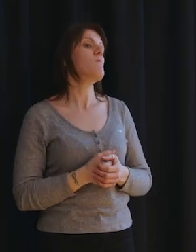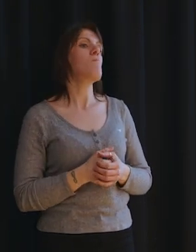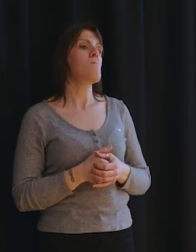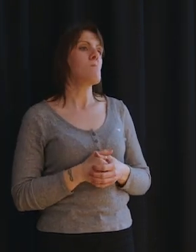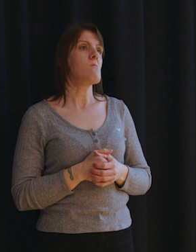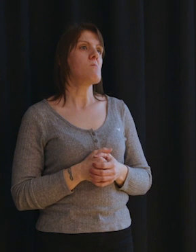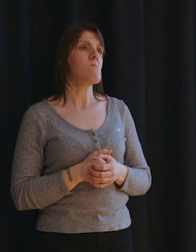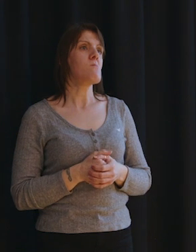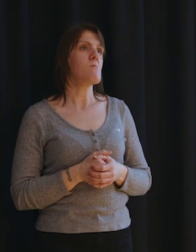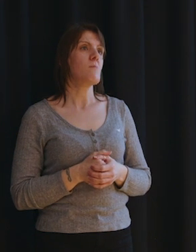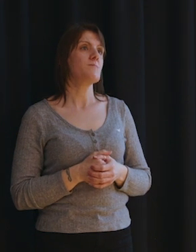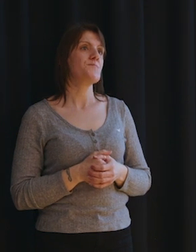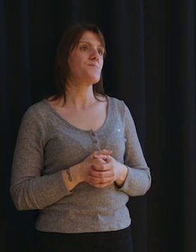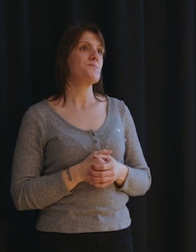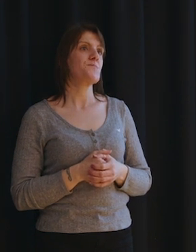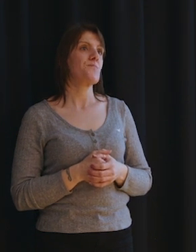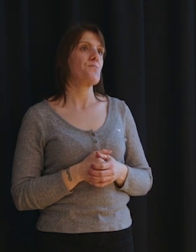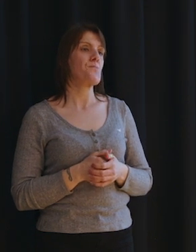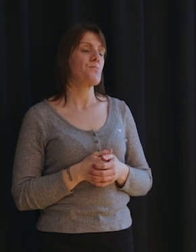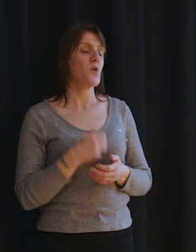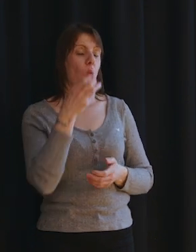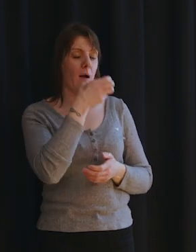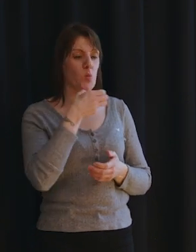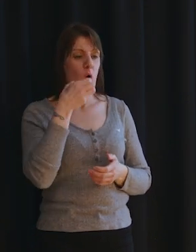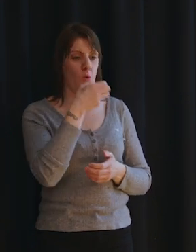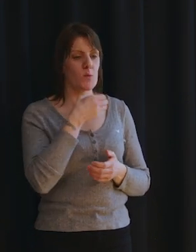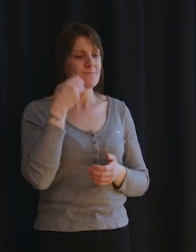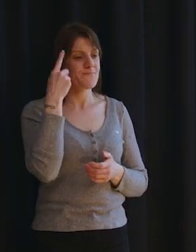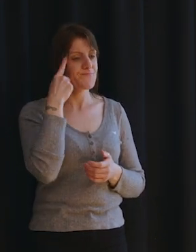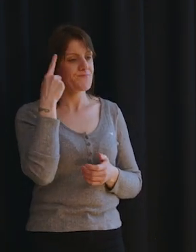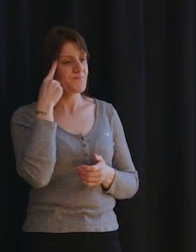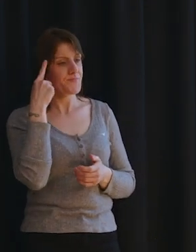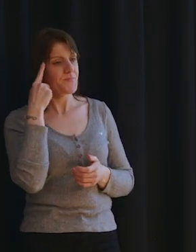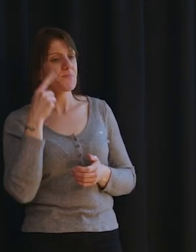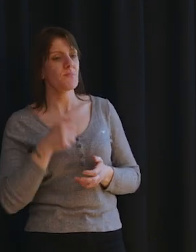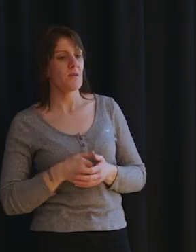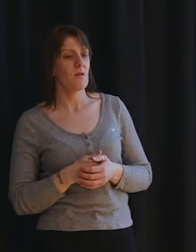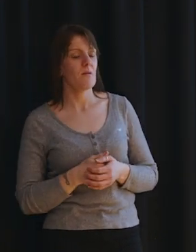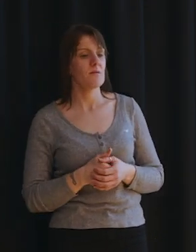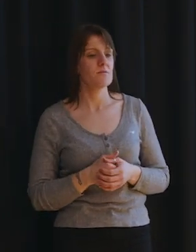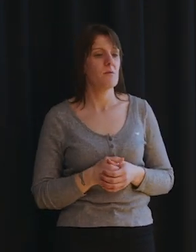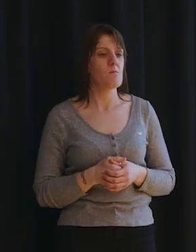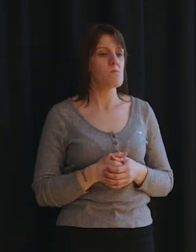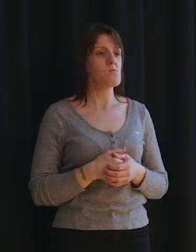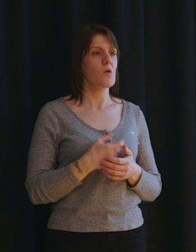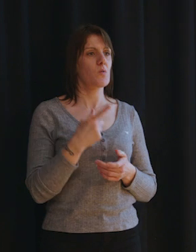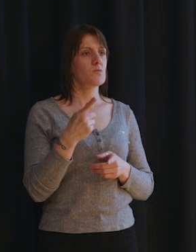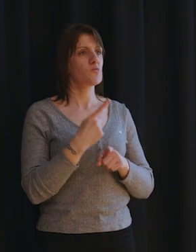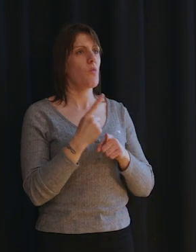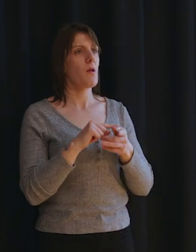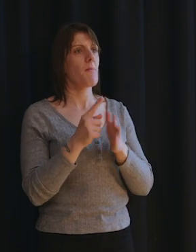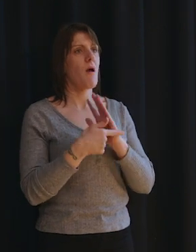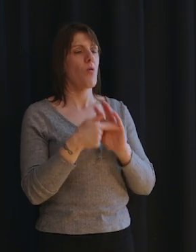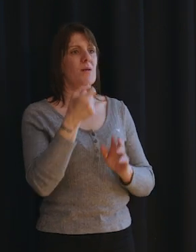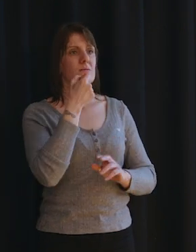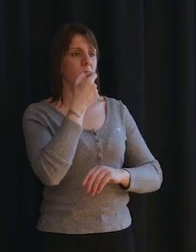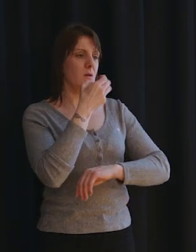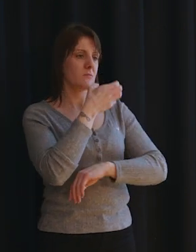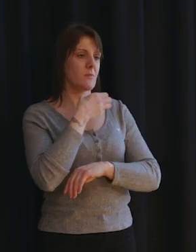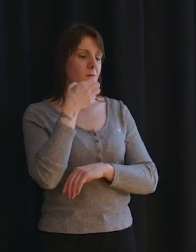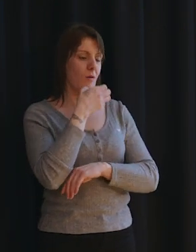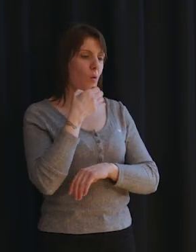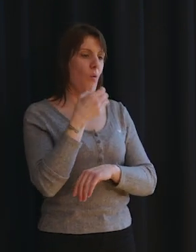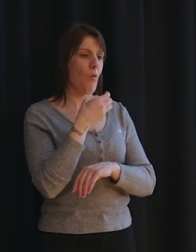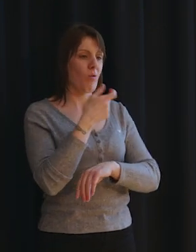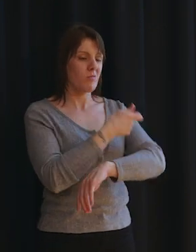Okay, I'm just going to again briefly think about alcohol. So in terms of our substance that we see, cannabis is the one I said before